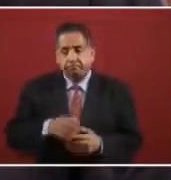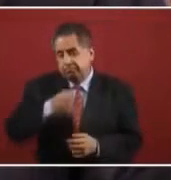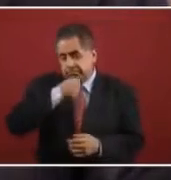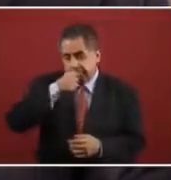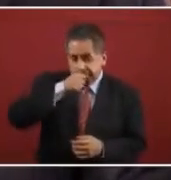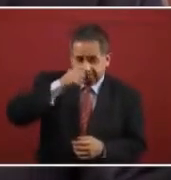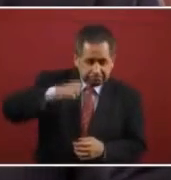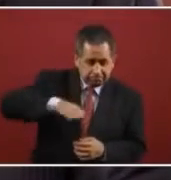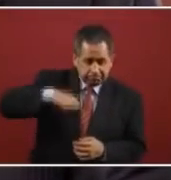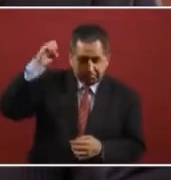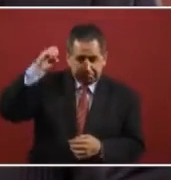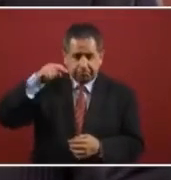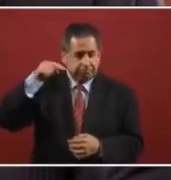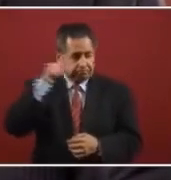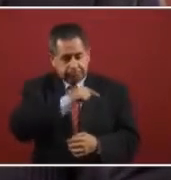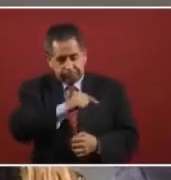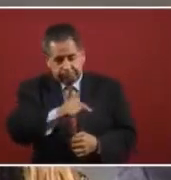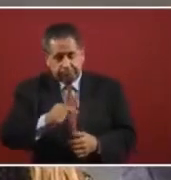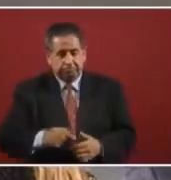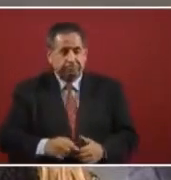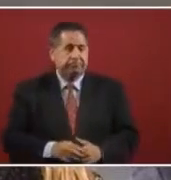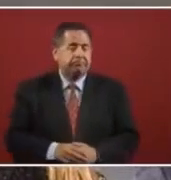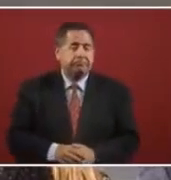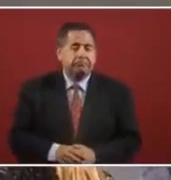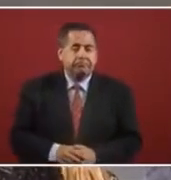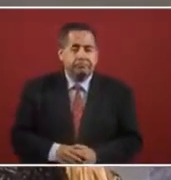the elderly,